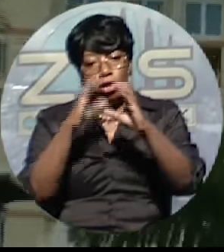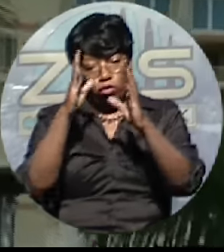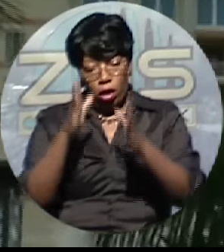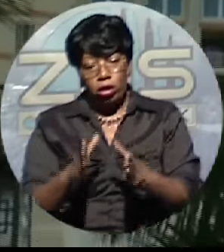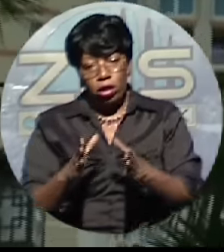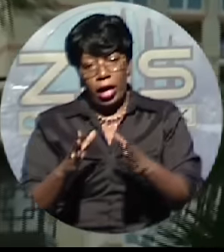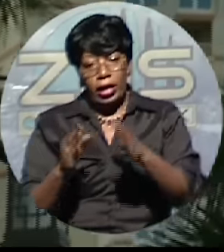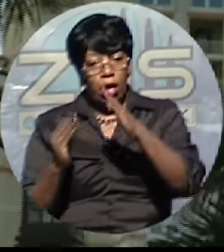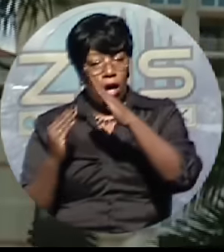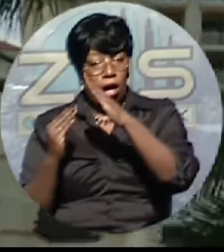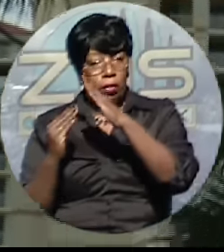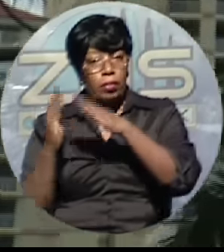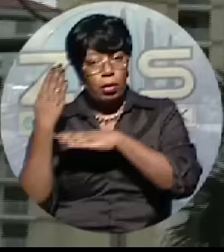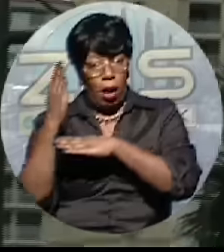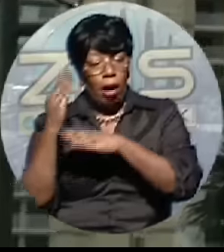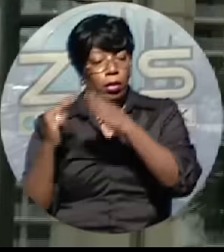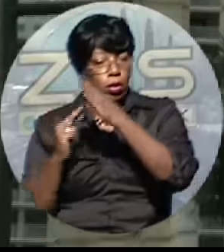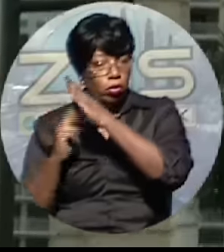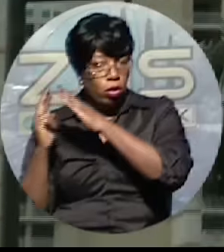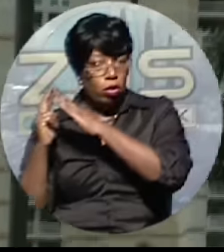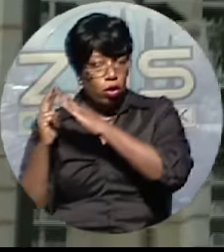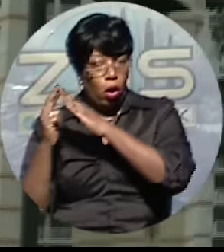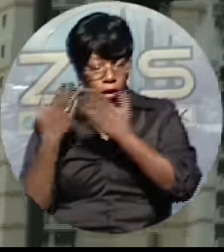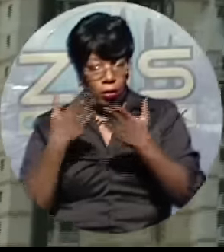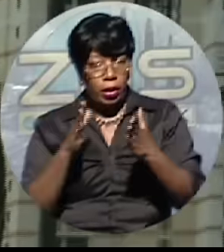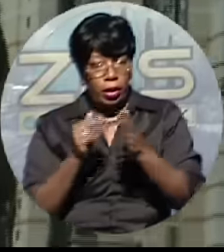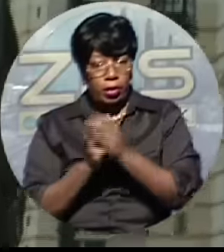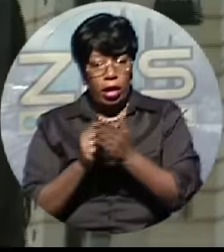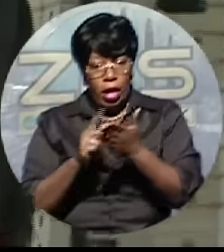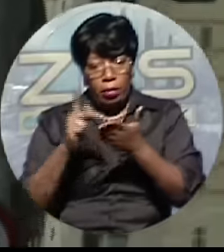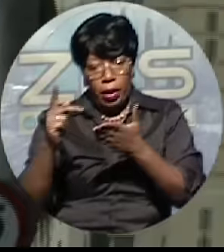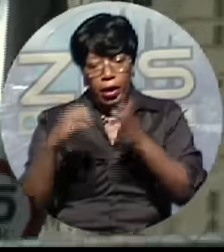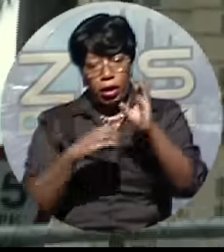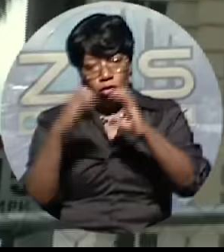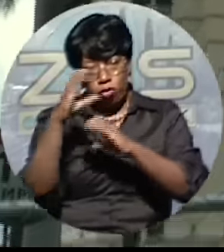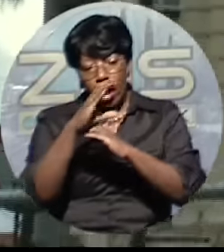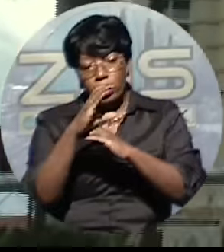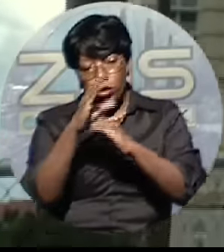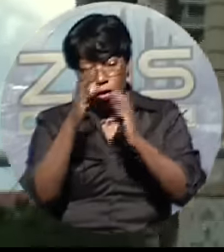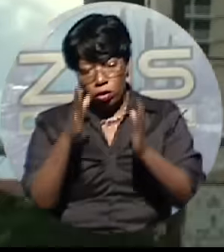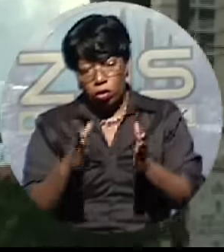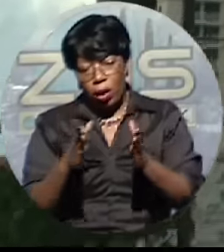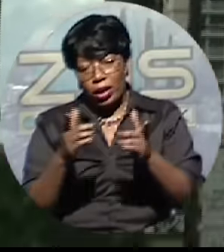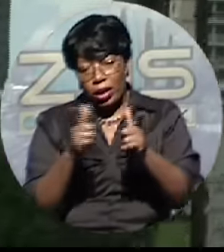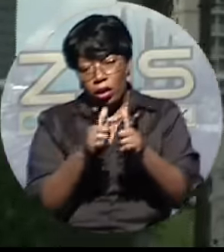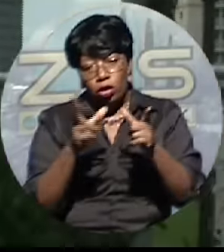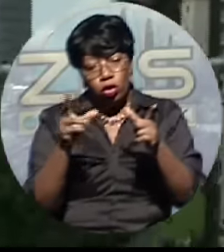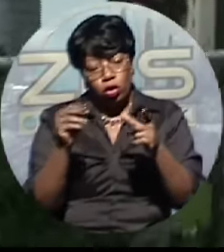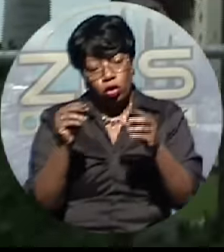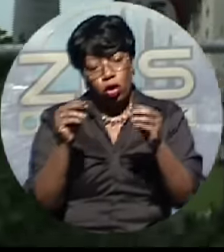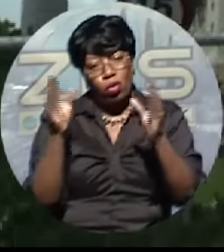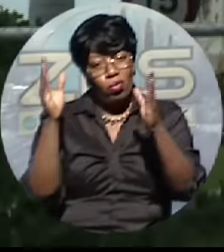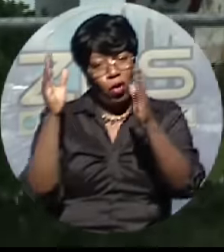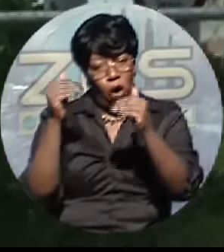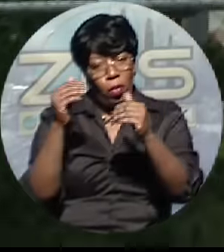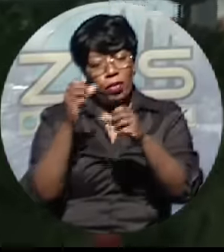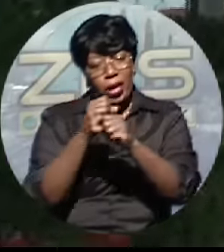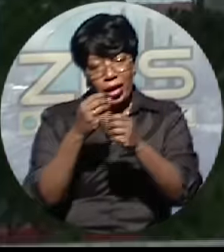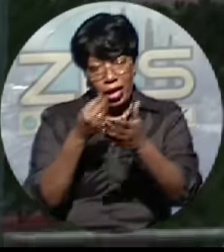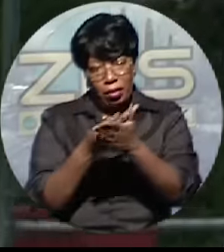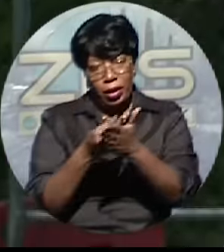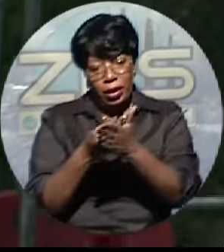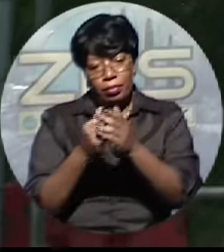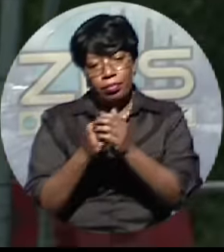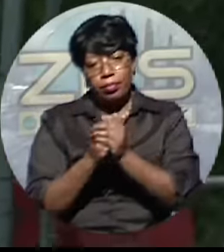completion. CCA also confirms that it has paid the Bahamian contractors who had little or no hope of receiving monies owed. According